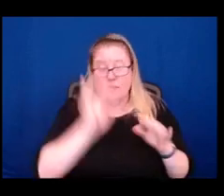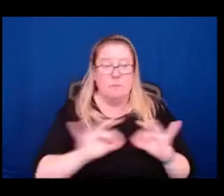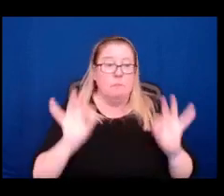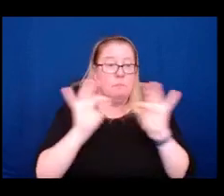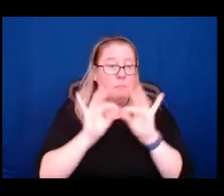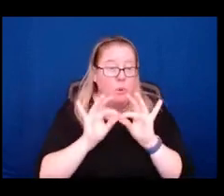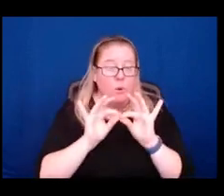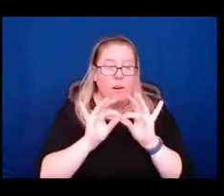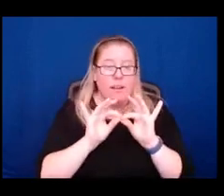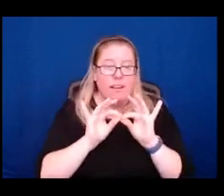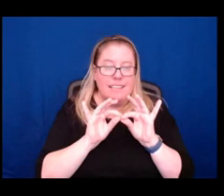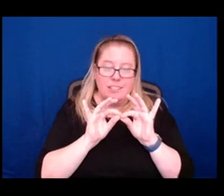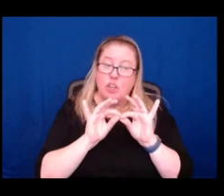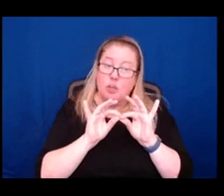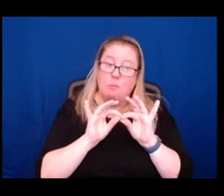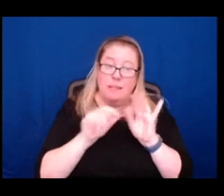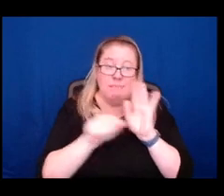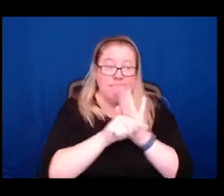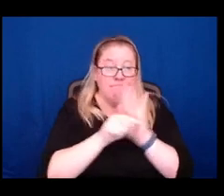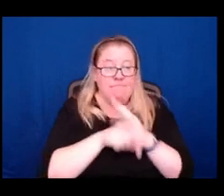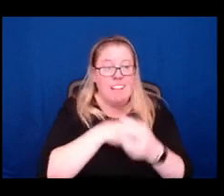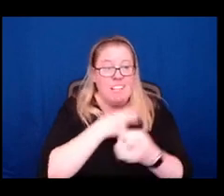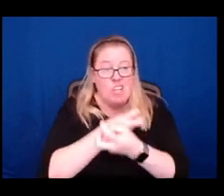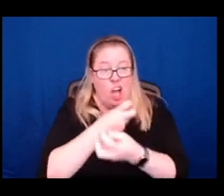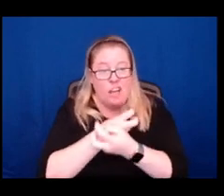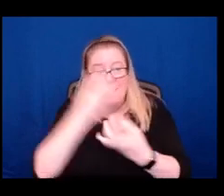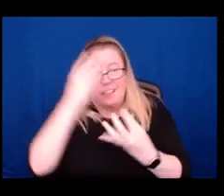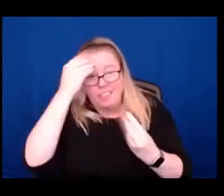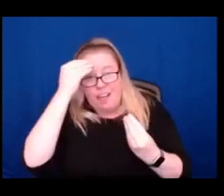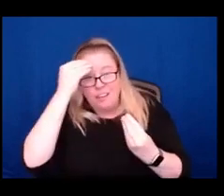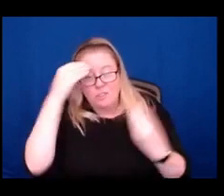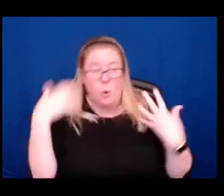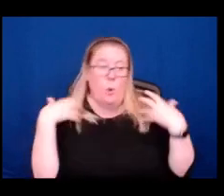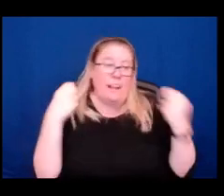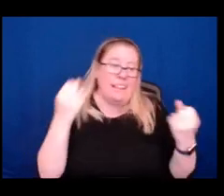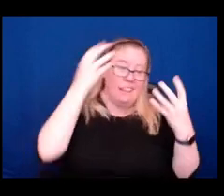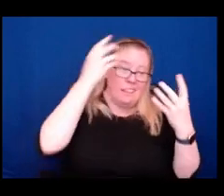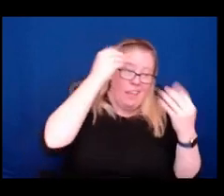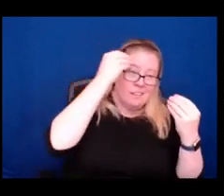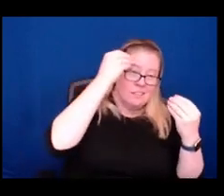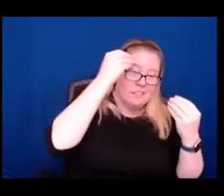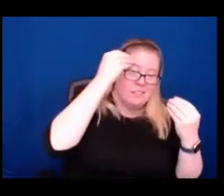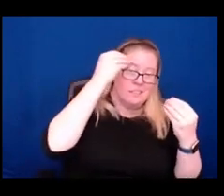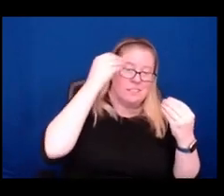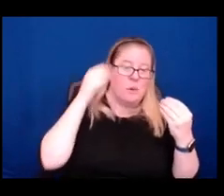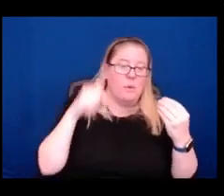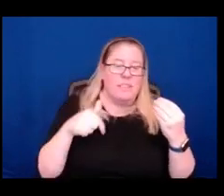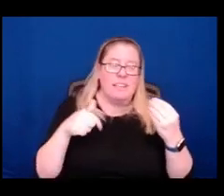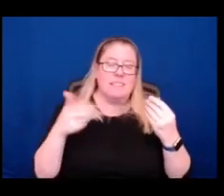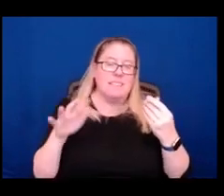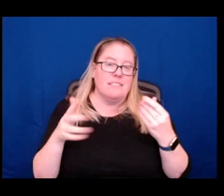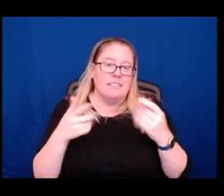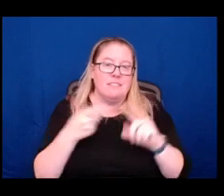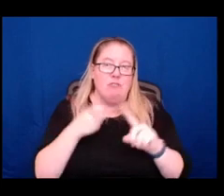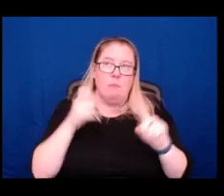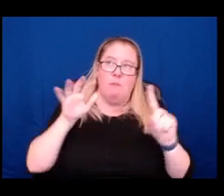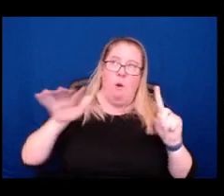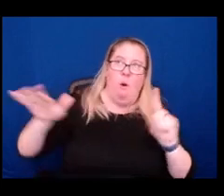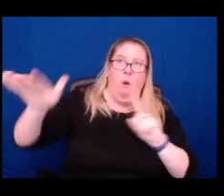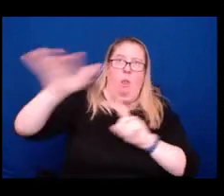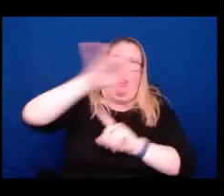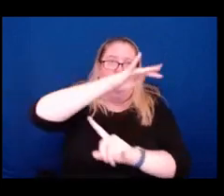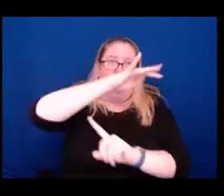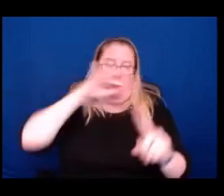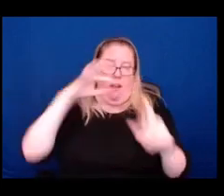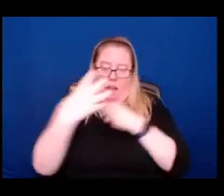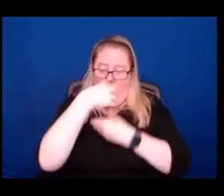can be toxic thoughts or they can be healing thoughts. And so it just kind of comes from all around, and we